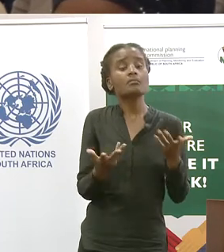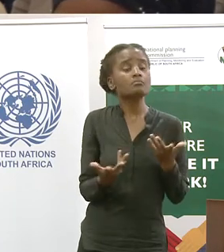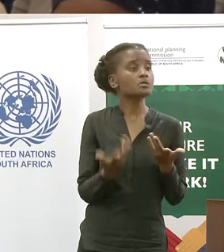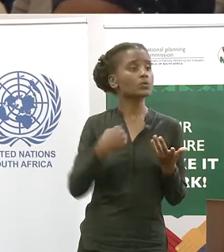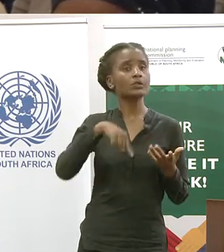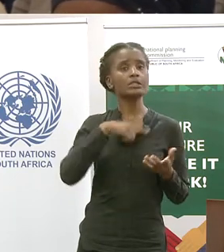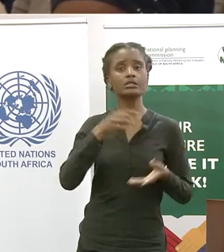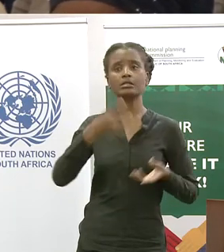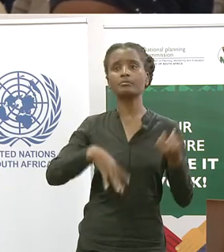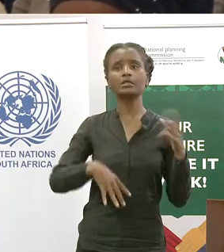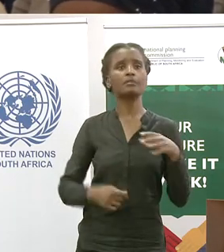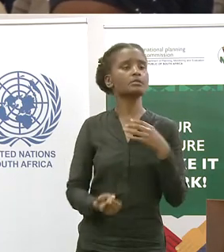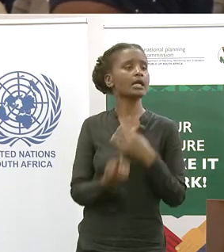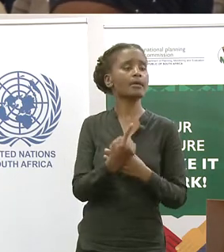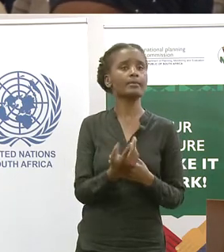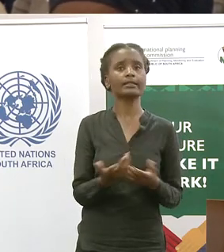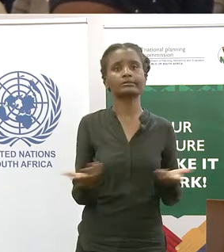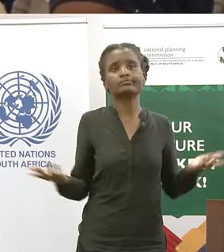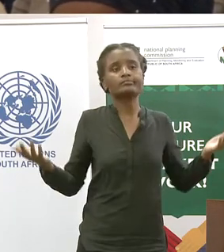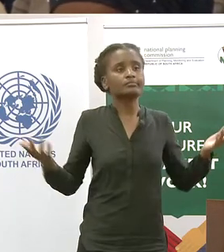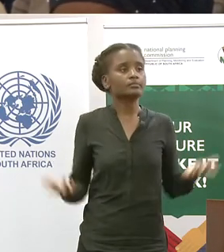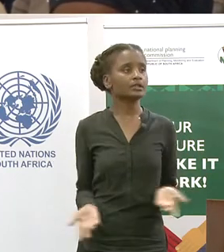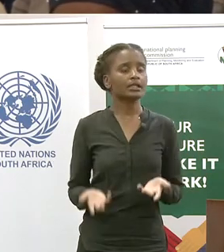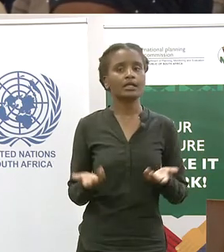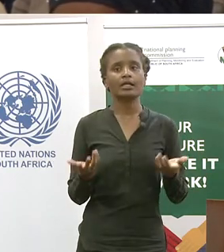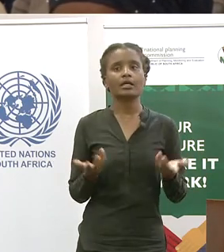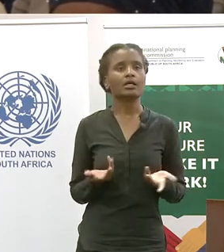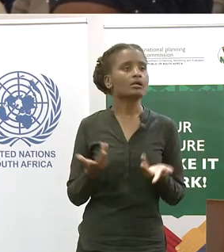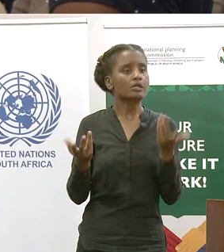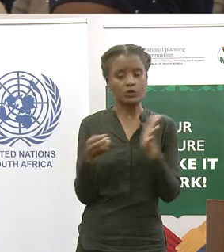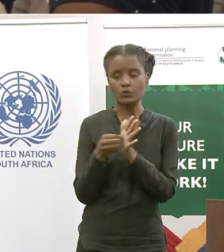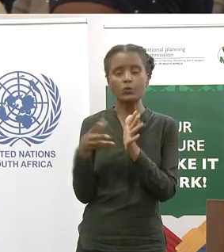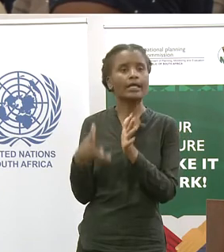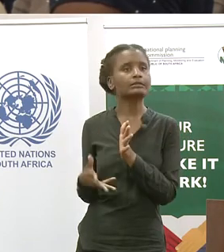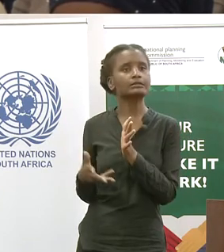ourselves in a situation where a student